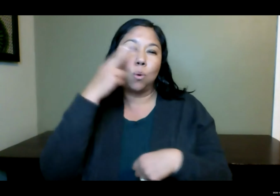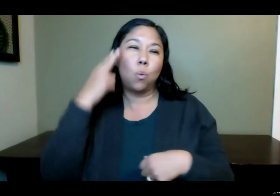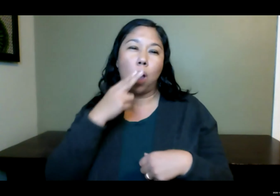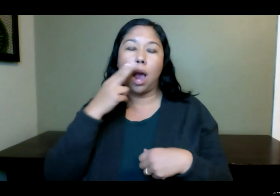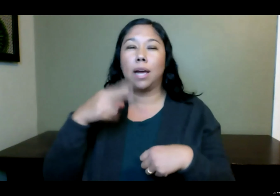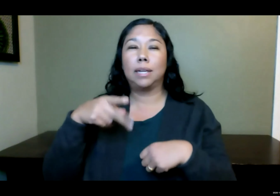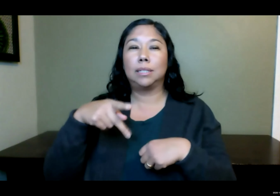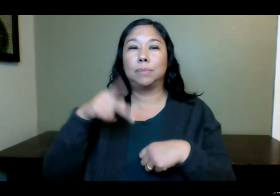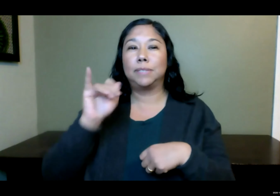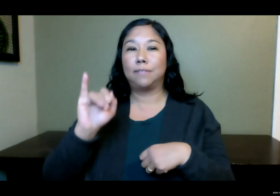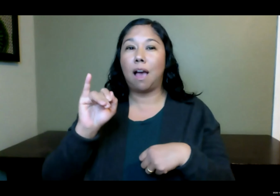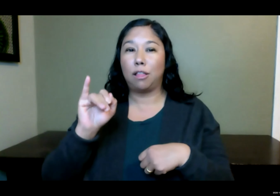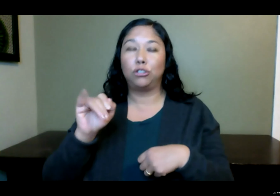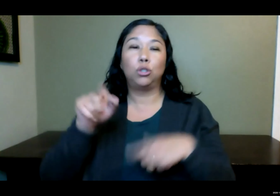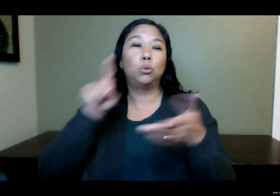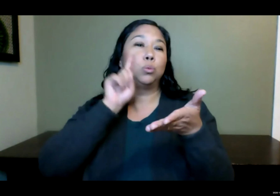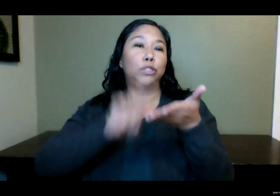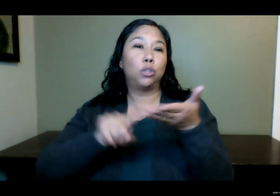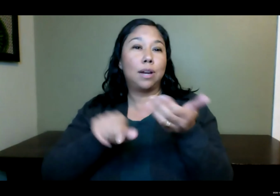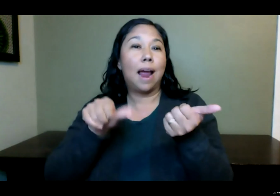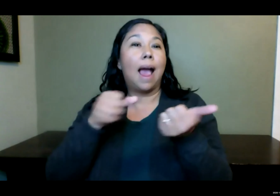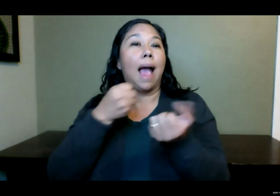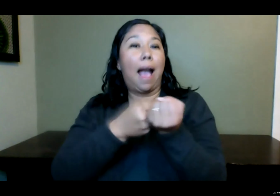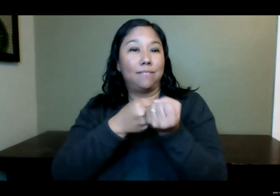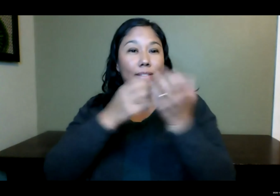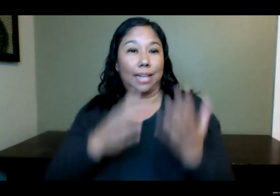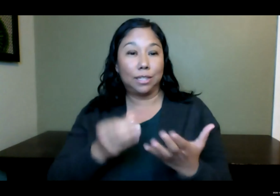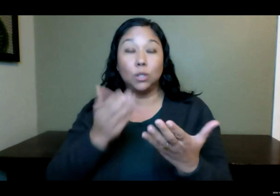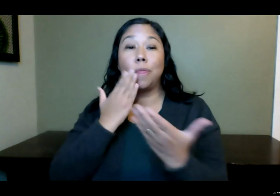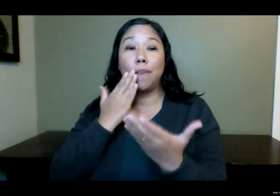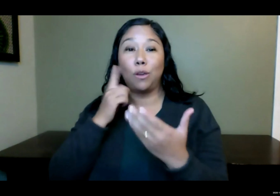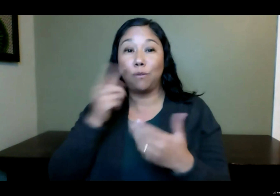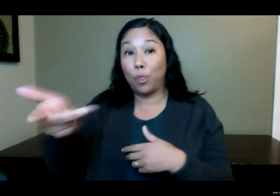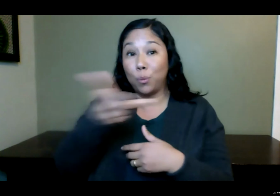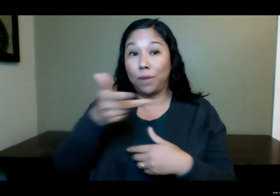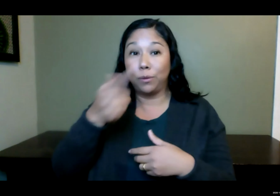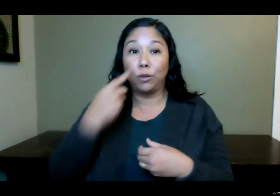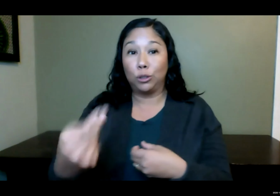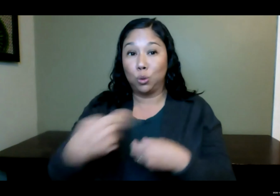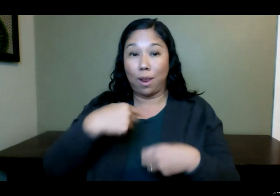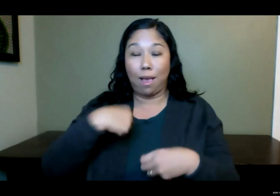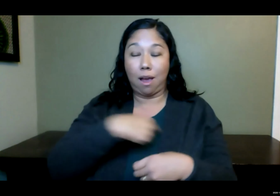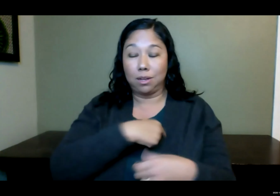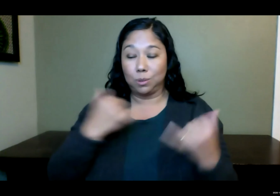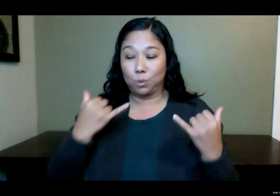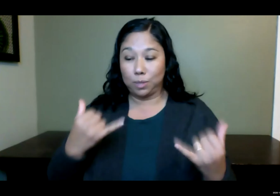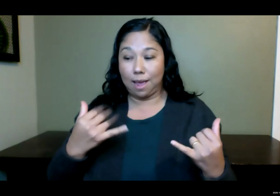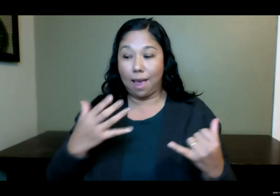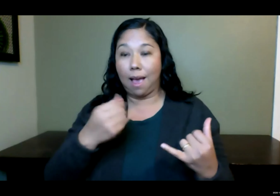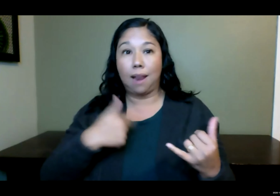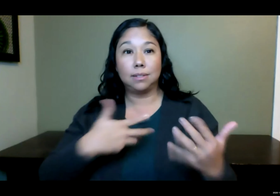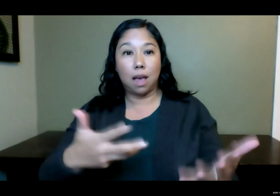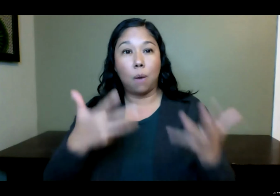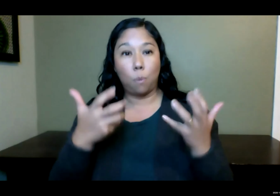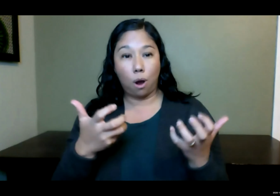researcher and advocate. So thank you so much to the three of you for joining us. Also just want